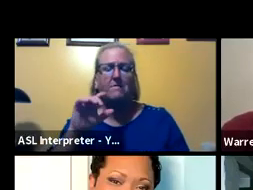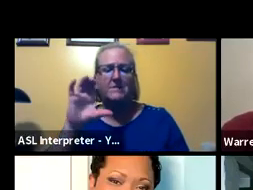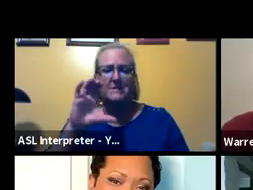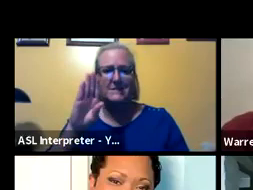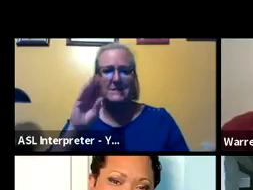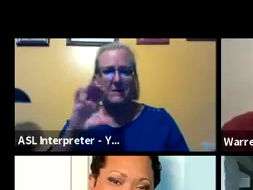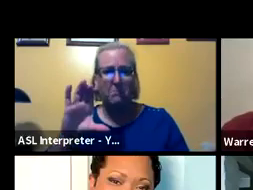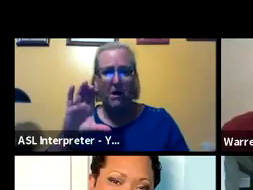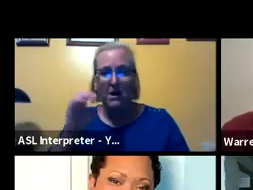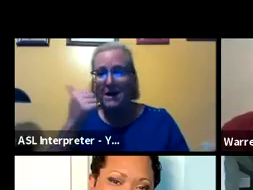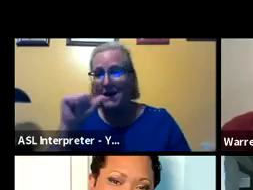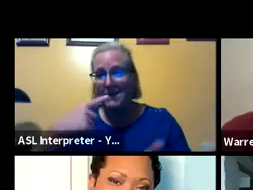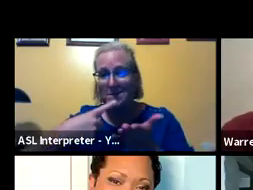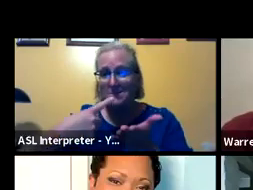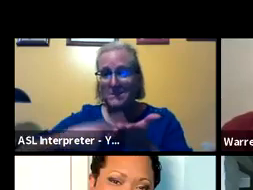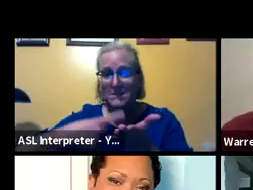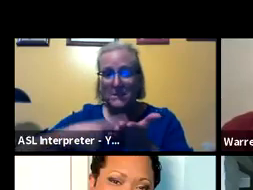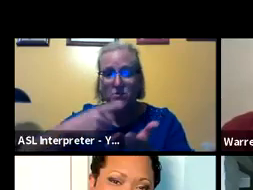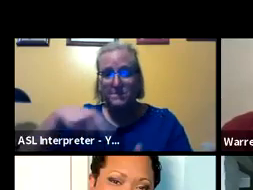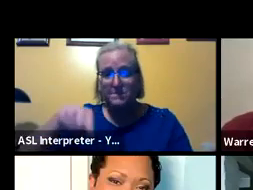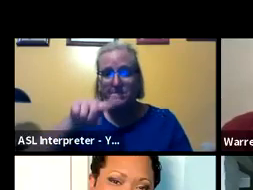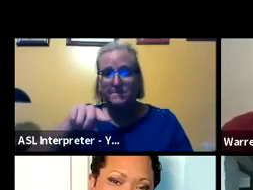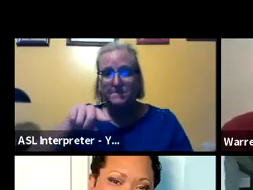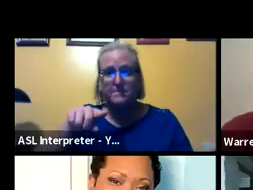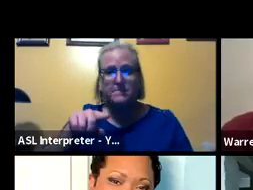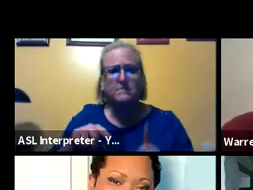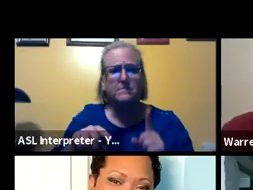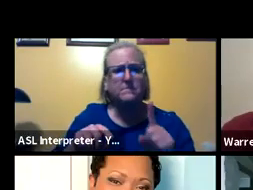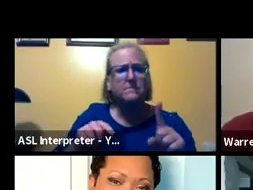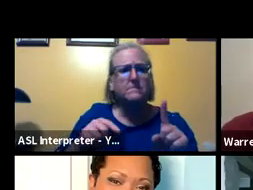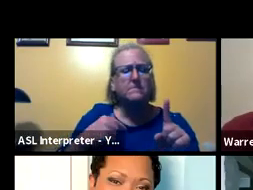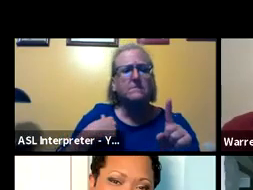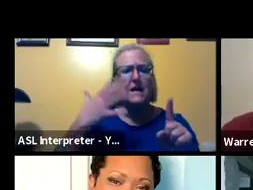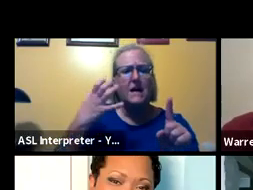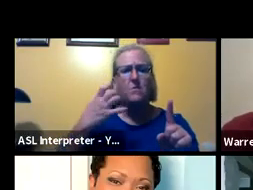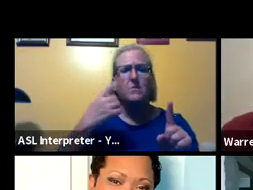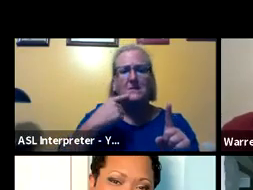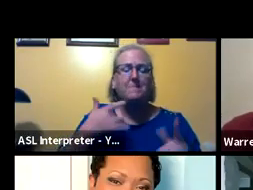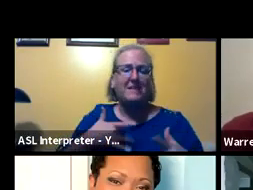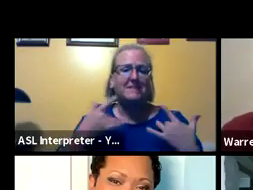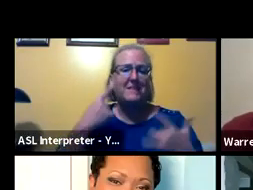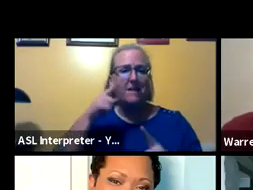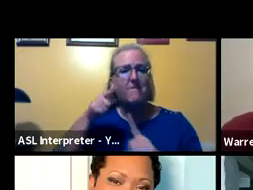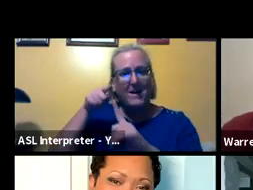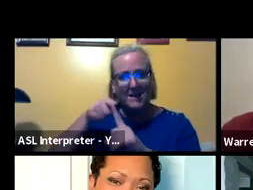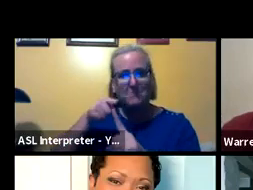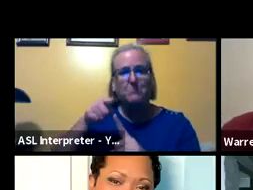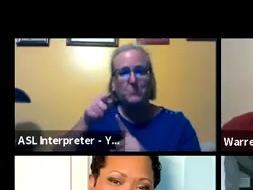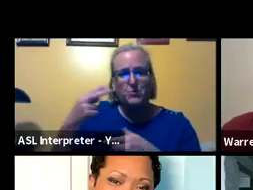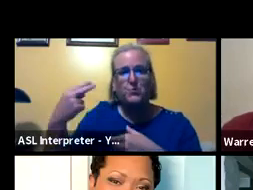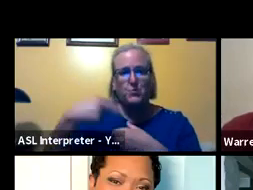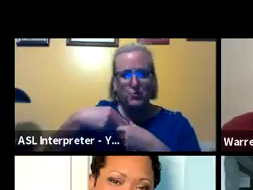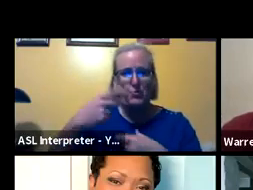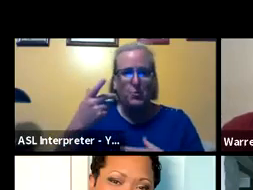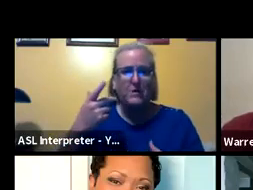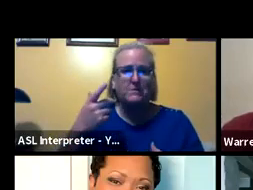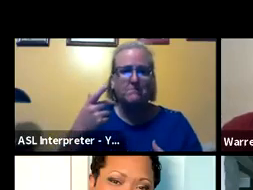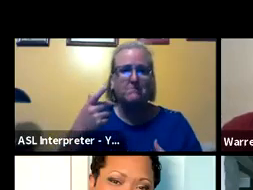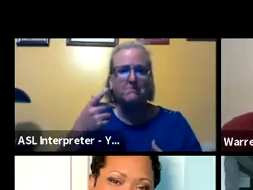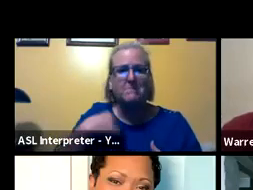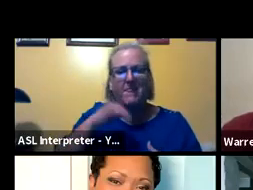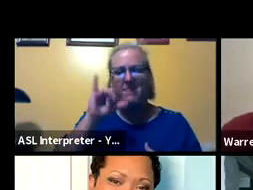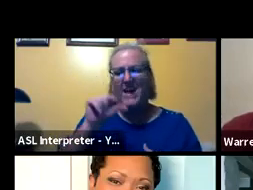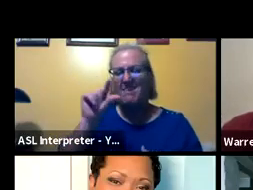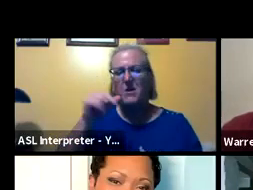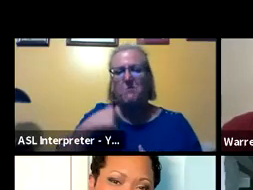Committee. Is there any discussion? I want to say I'm excited for him to join. The little bit I've interacted